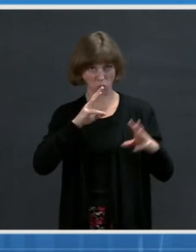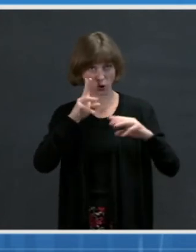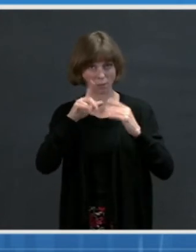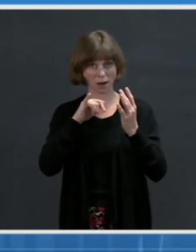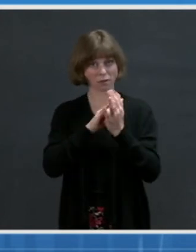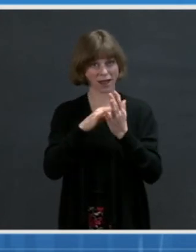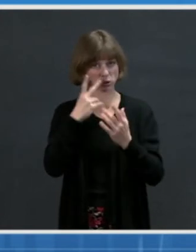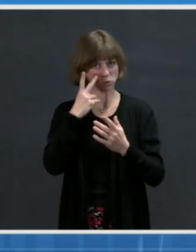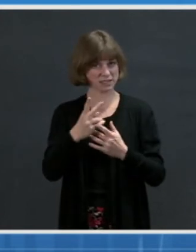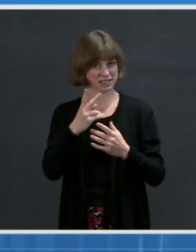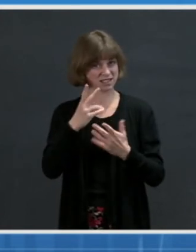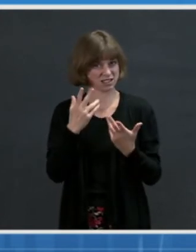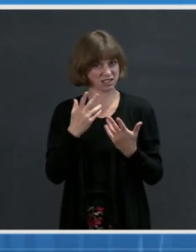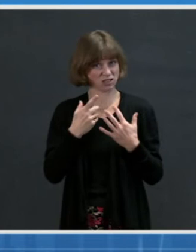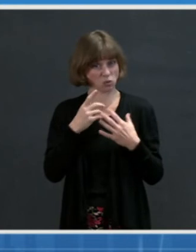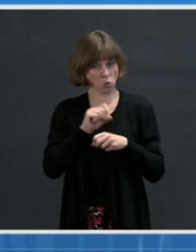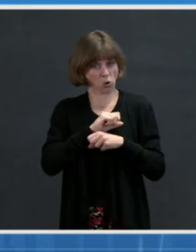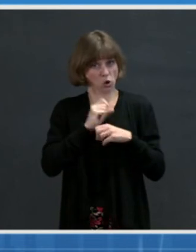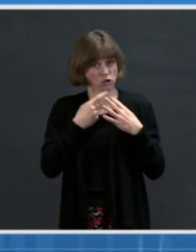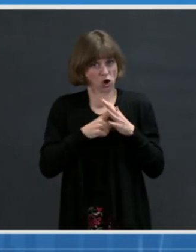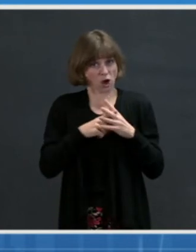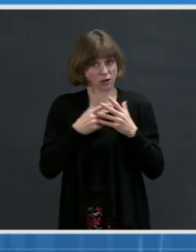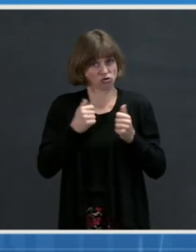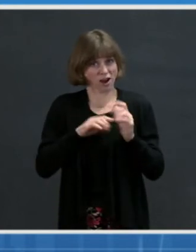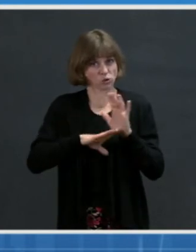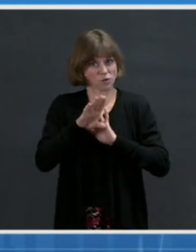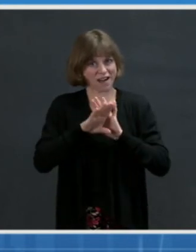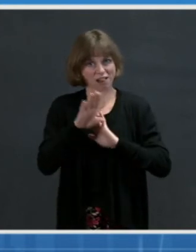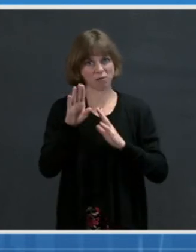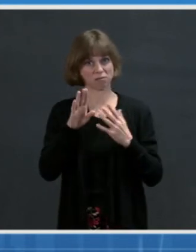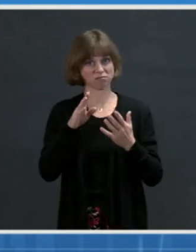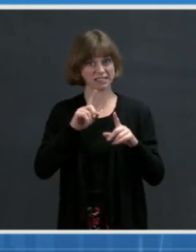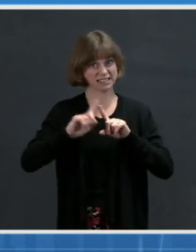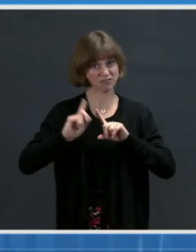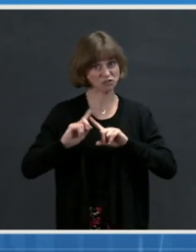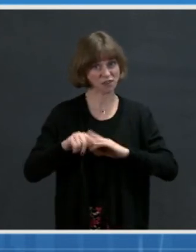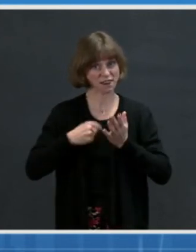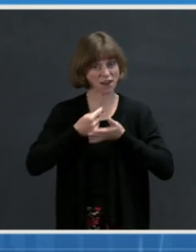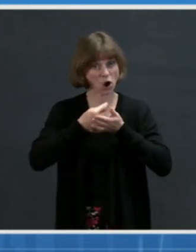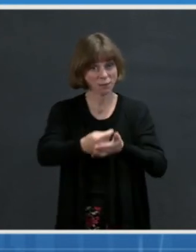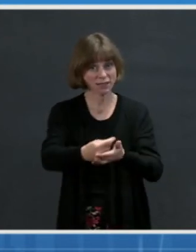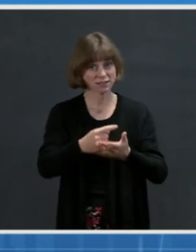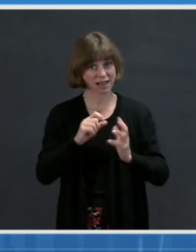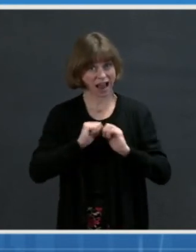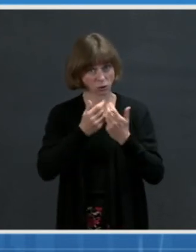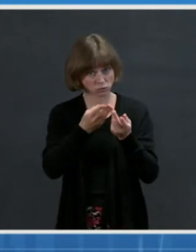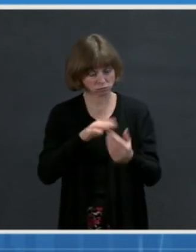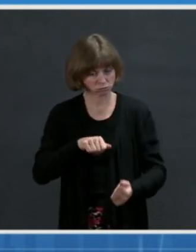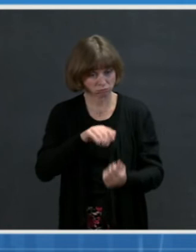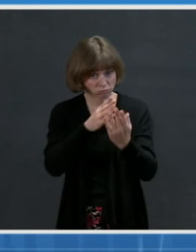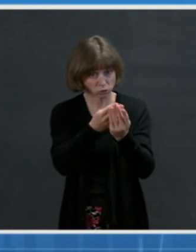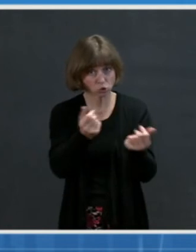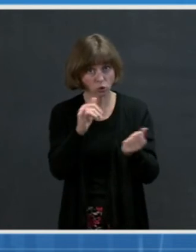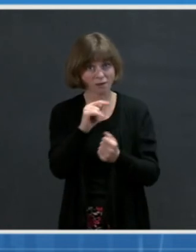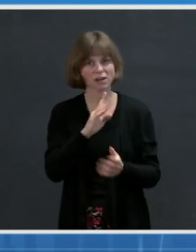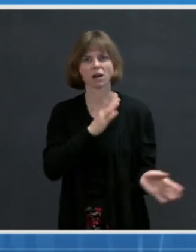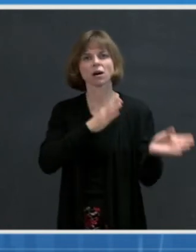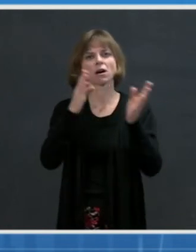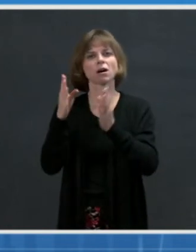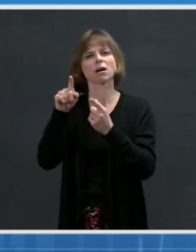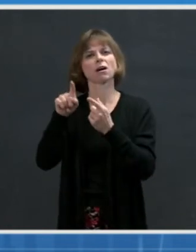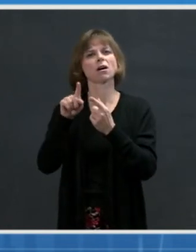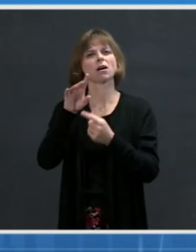any early work going on in trying to develop sort of therapeutics or other ways of addressing it. And I wondered for Dr. Walensky on the masks,